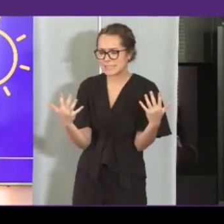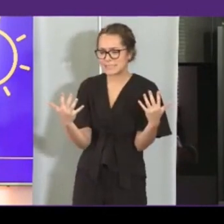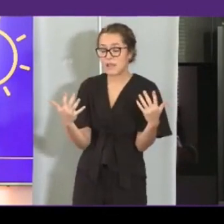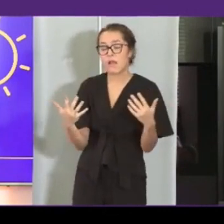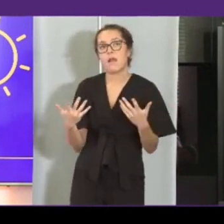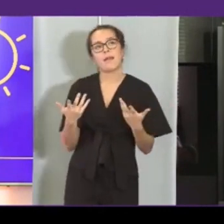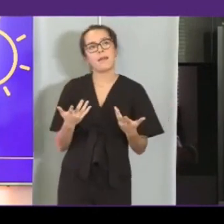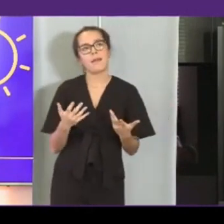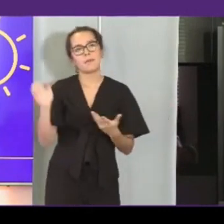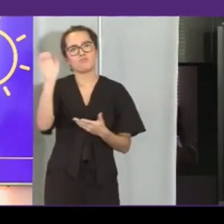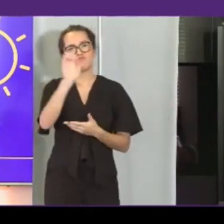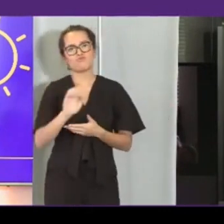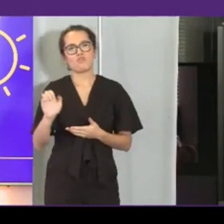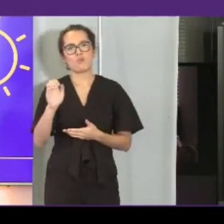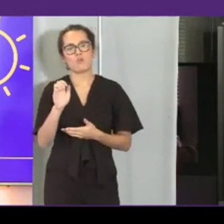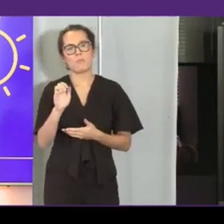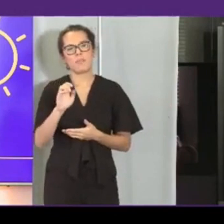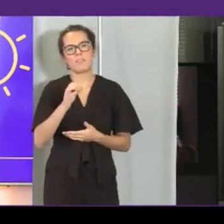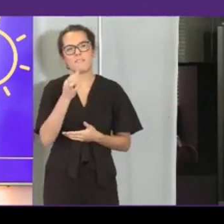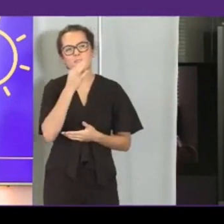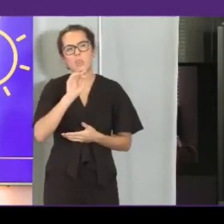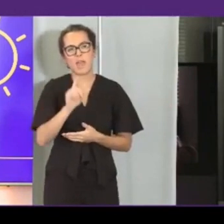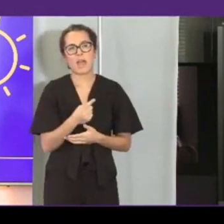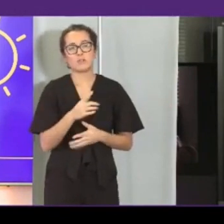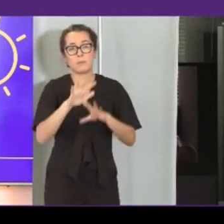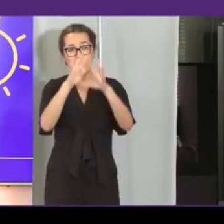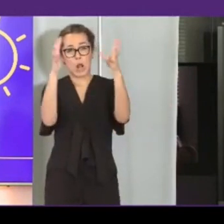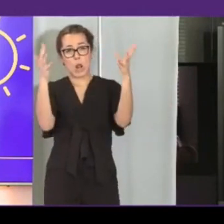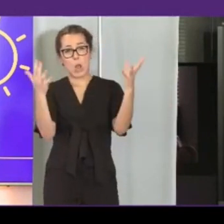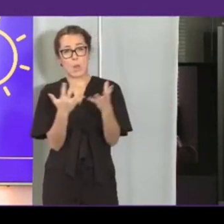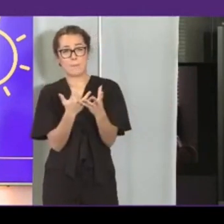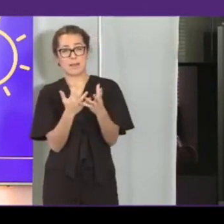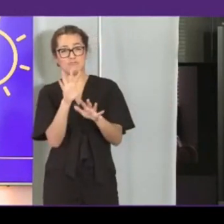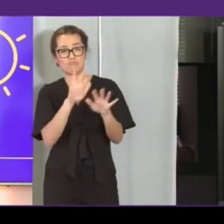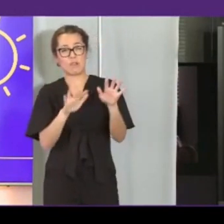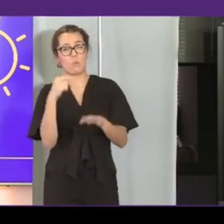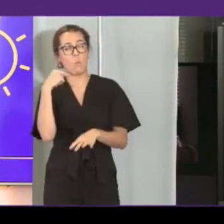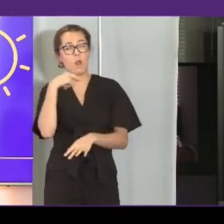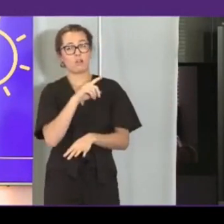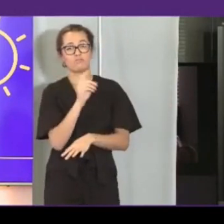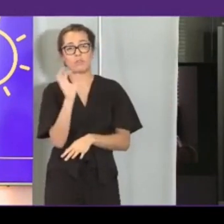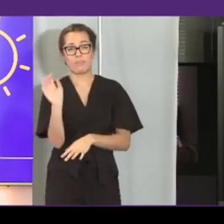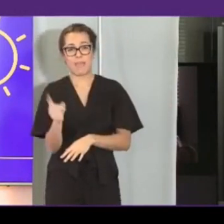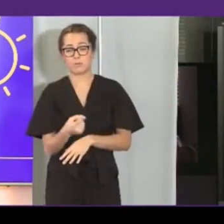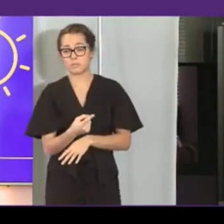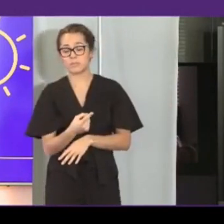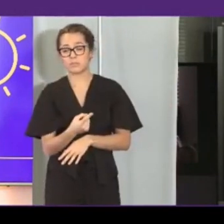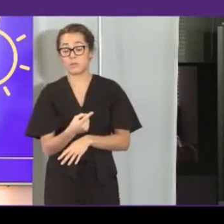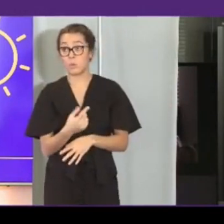So in Europe it's a few thousand, globally it's about 100,000. Wow, yeah, cool. Sony.